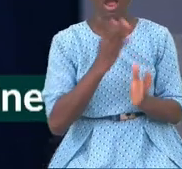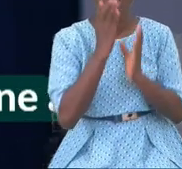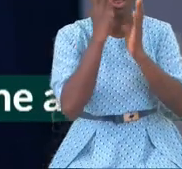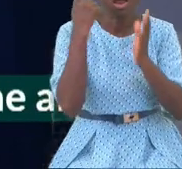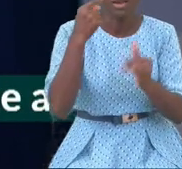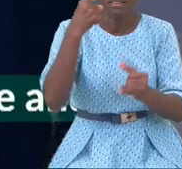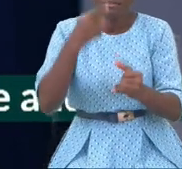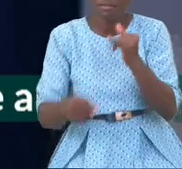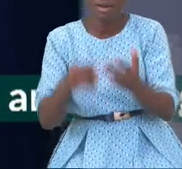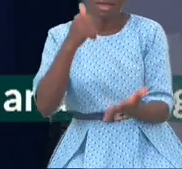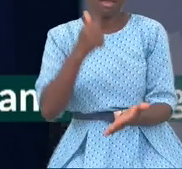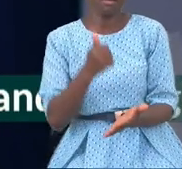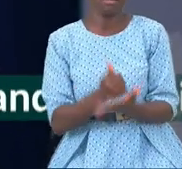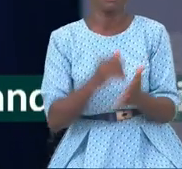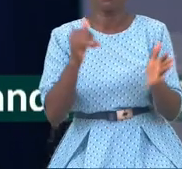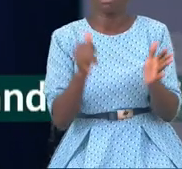indeed.